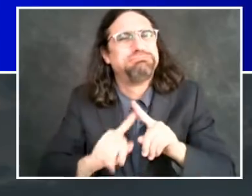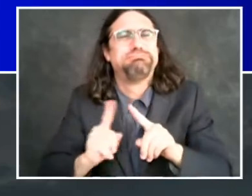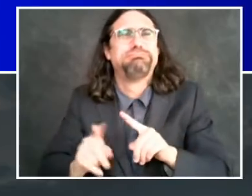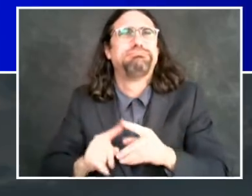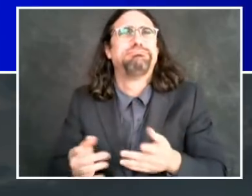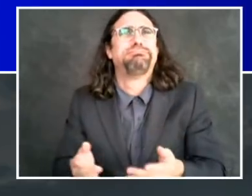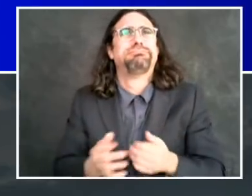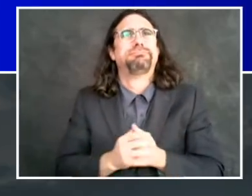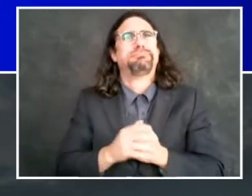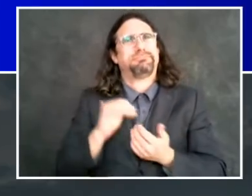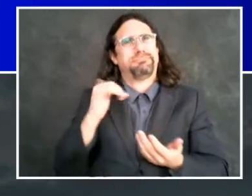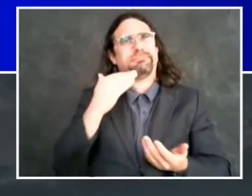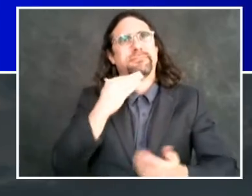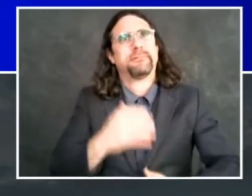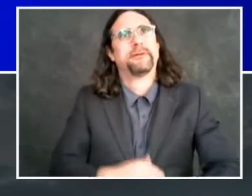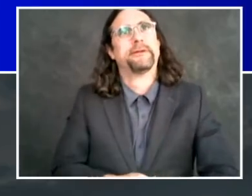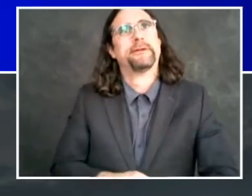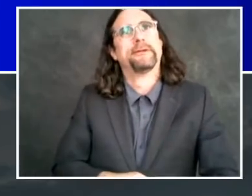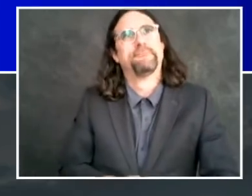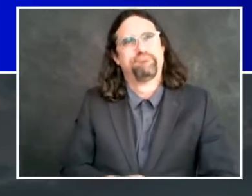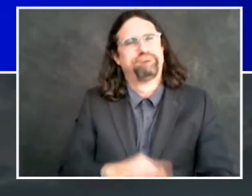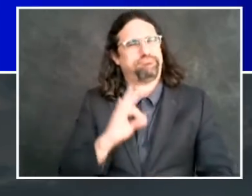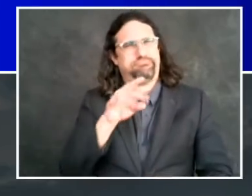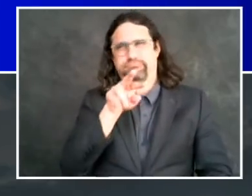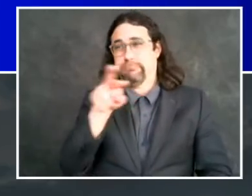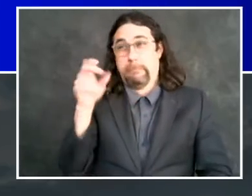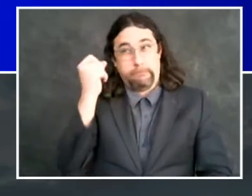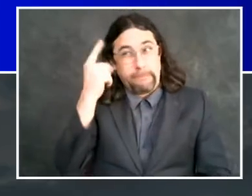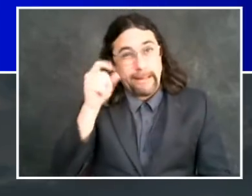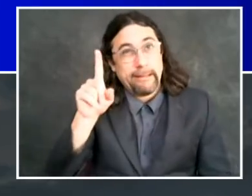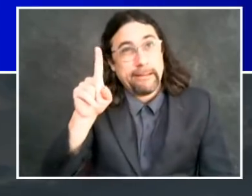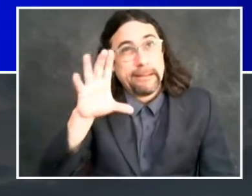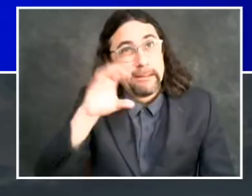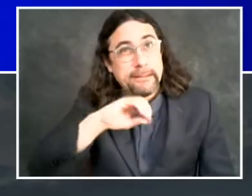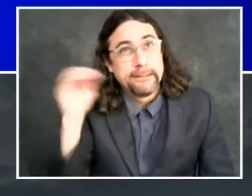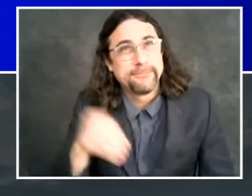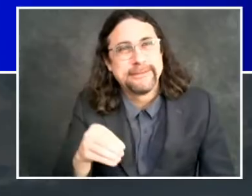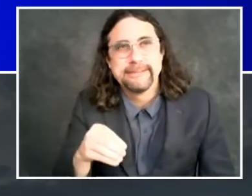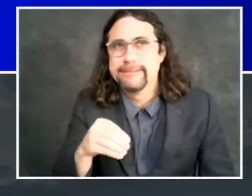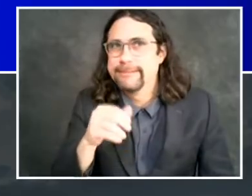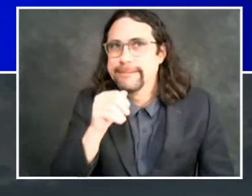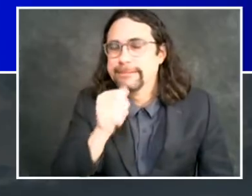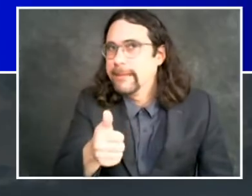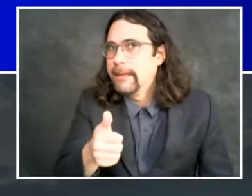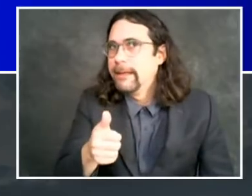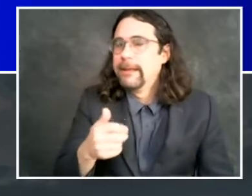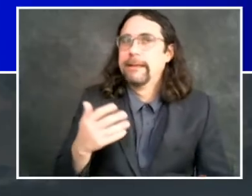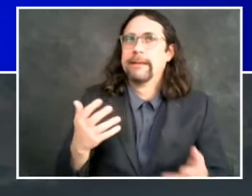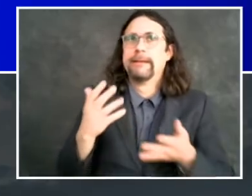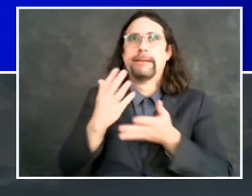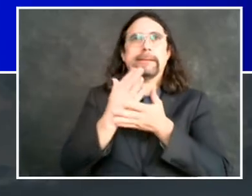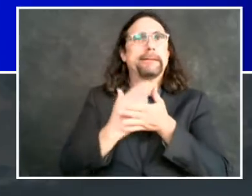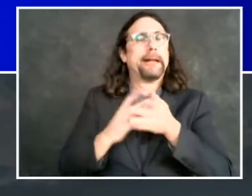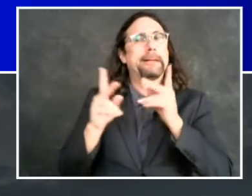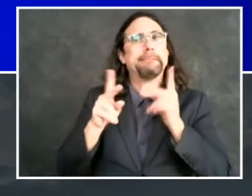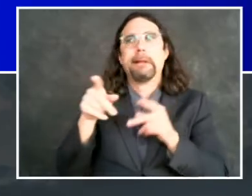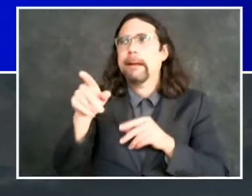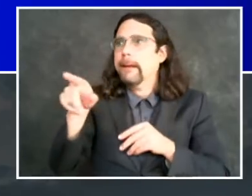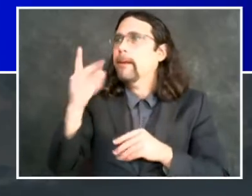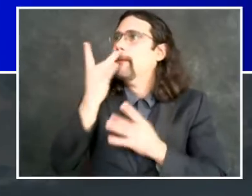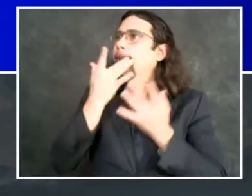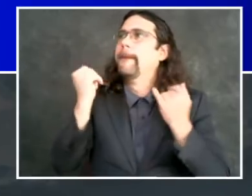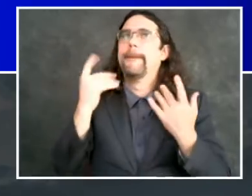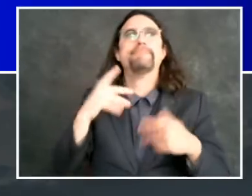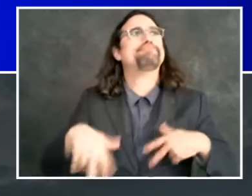be reminded energetically that this is now a rule that everyone needs to follow. So with more